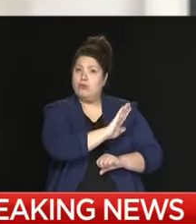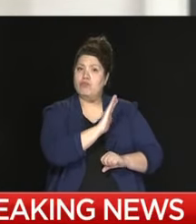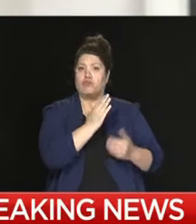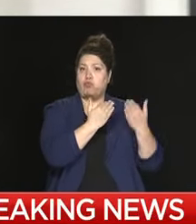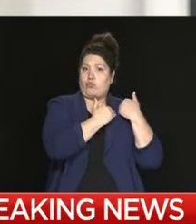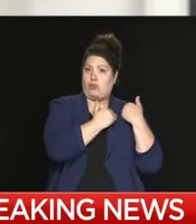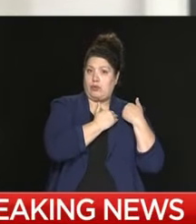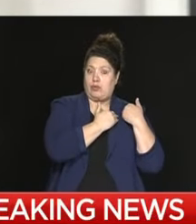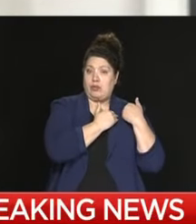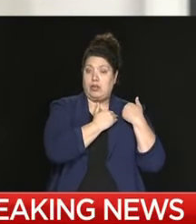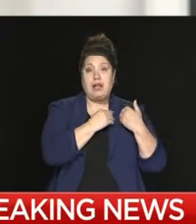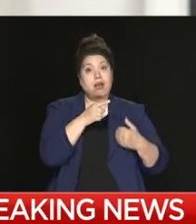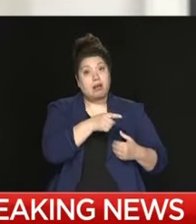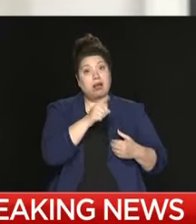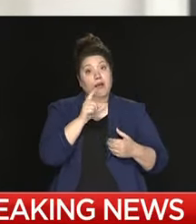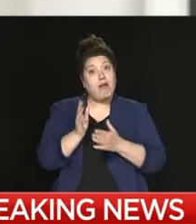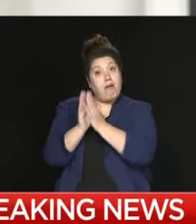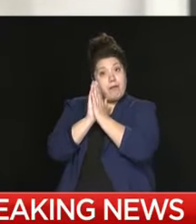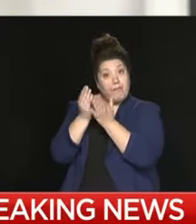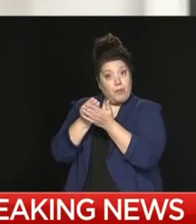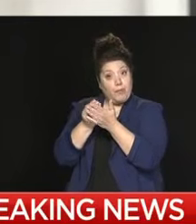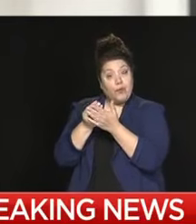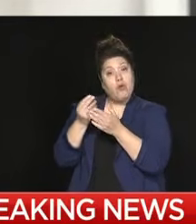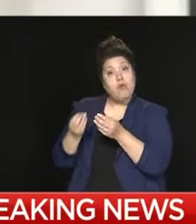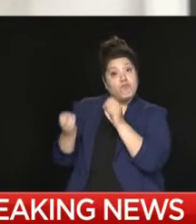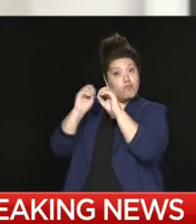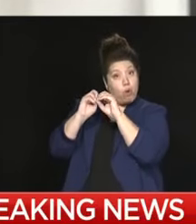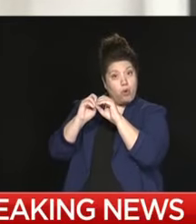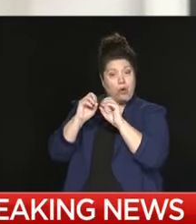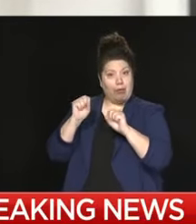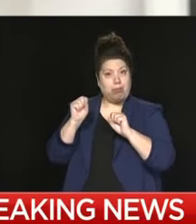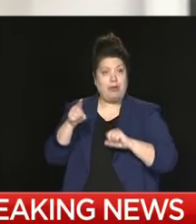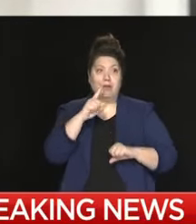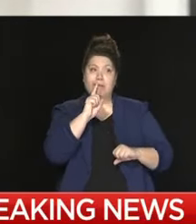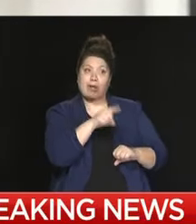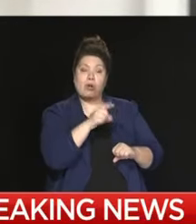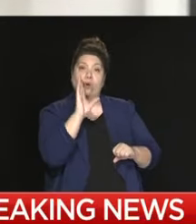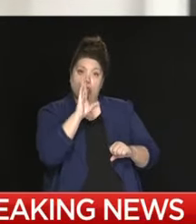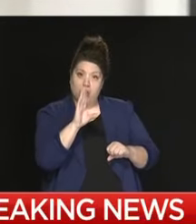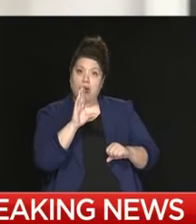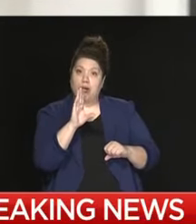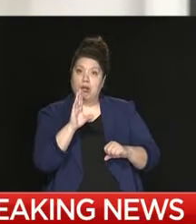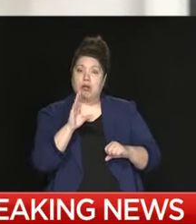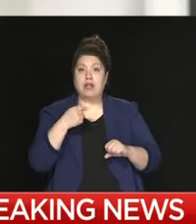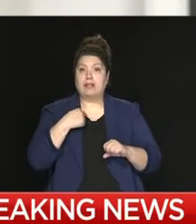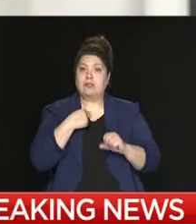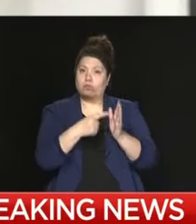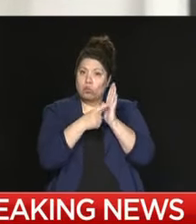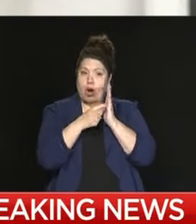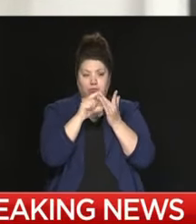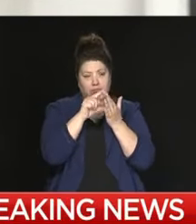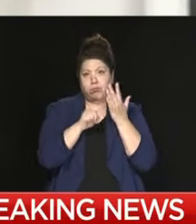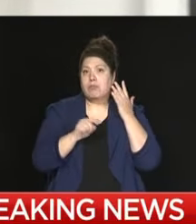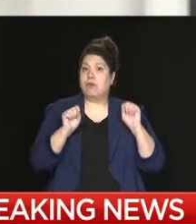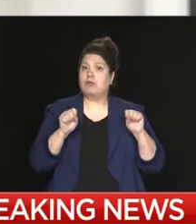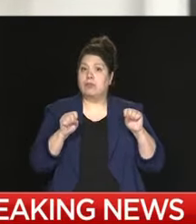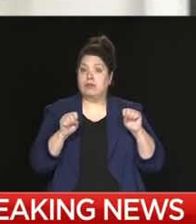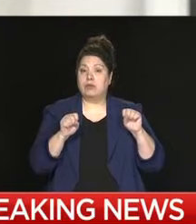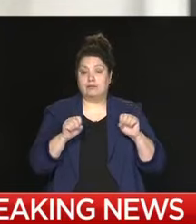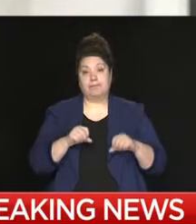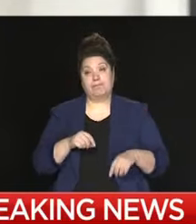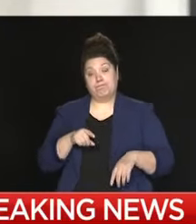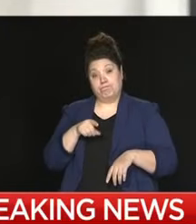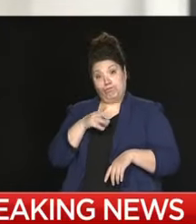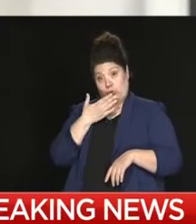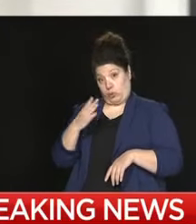taking away their jurisdiction? Would it be would you have conditions attached? Well, these are really good questions, and these